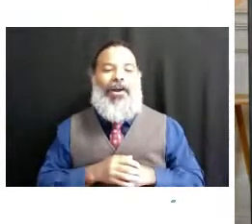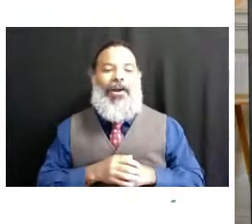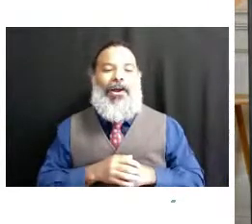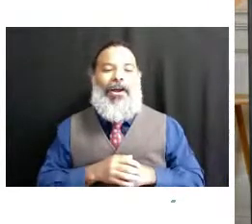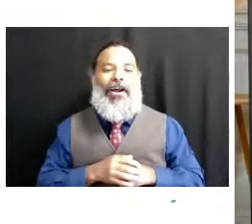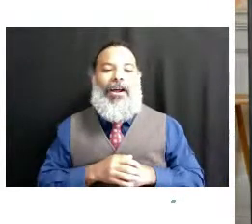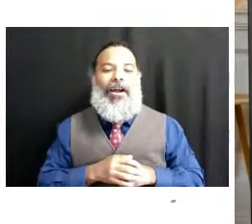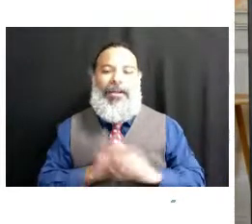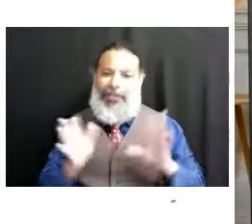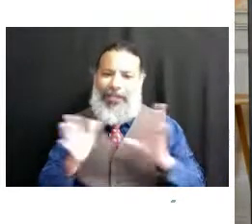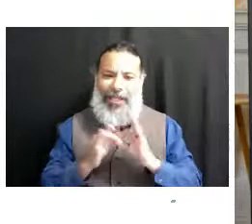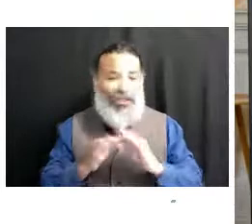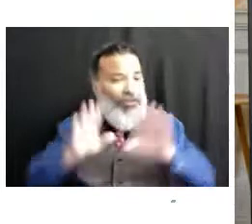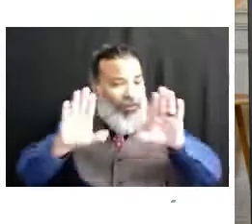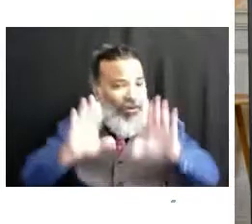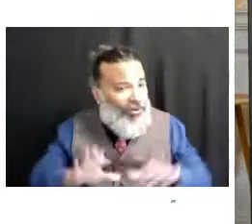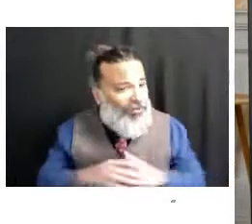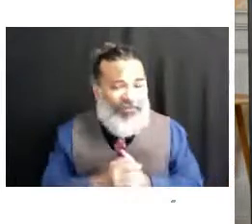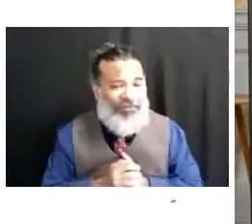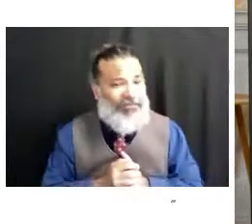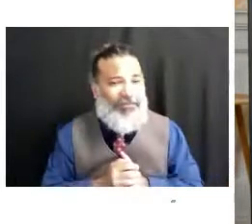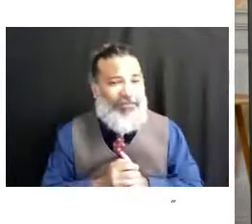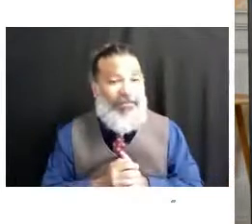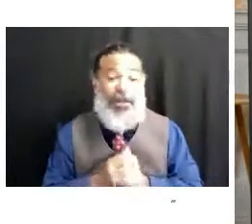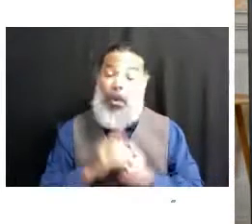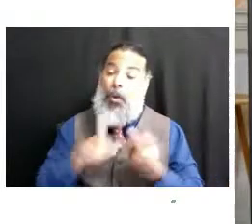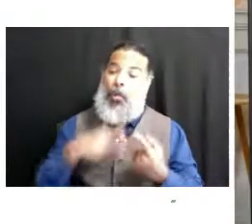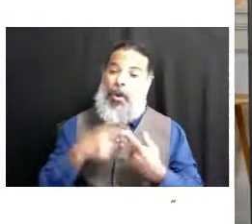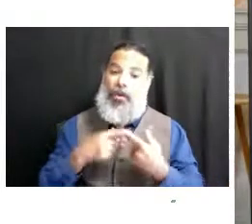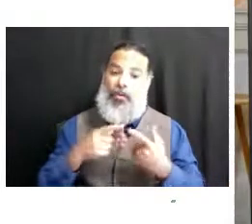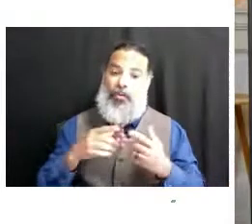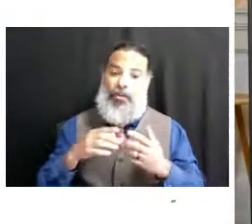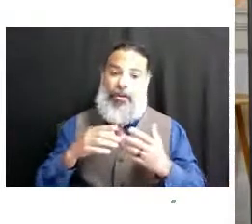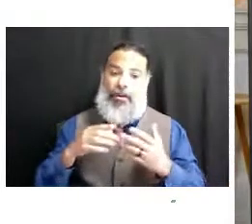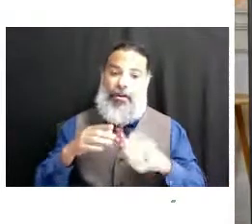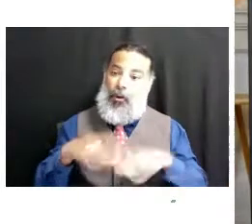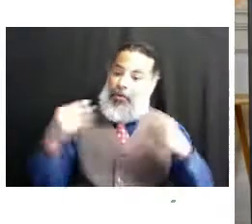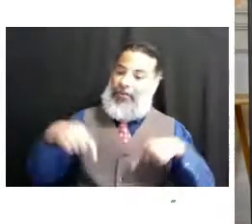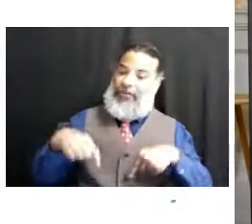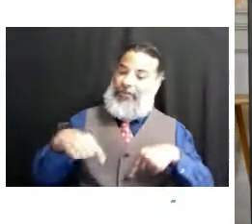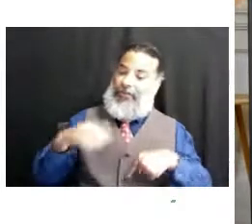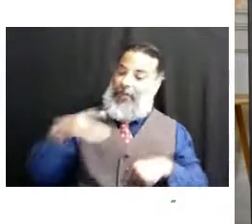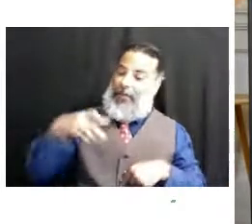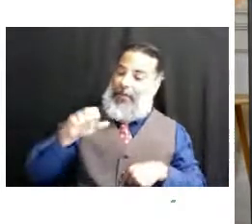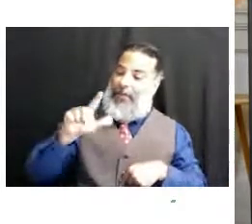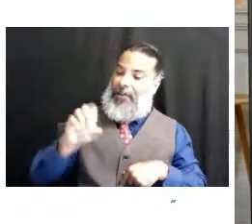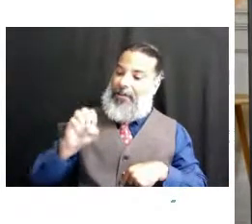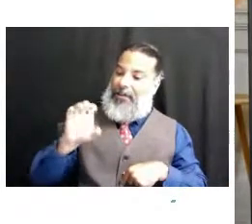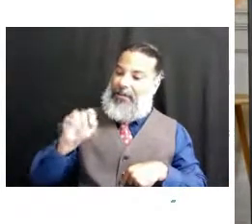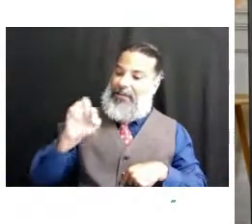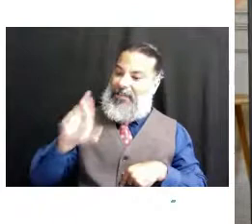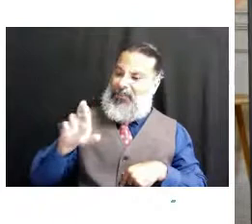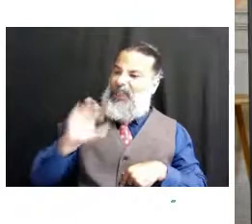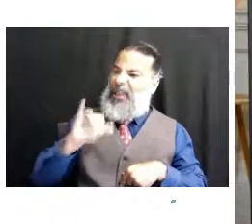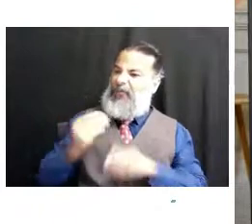is wonderful because when we opened the Peale Center in the